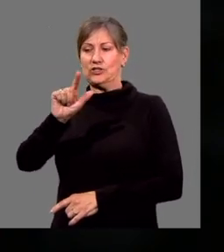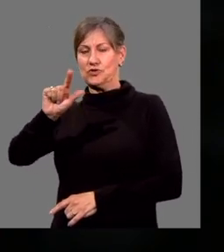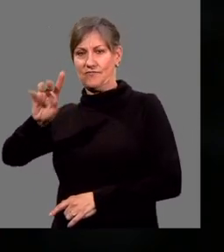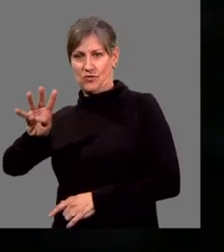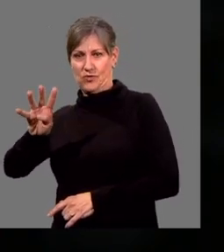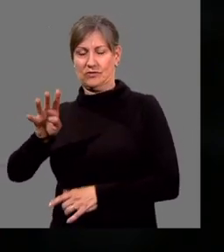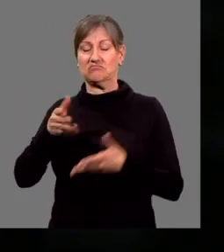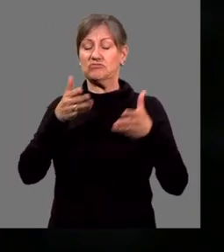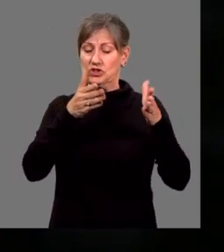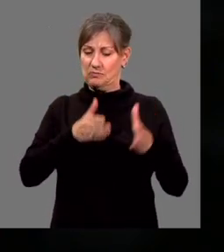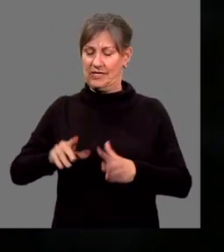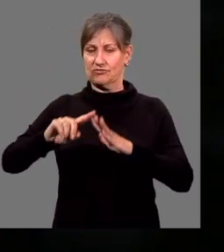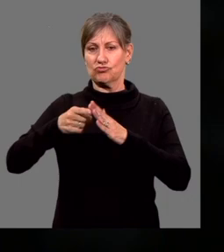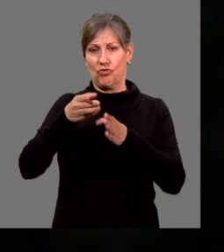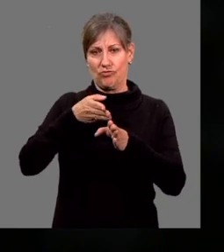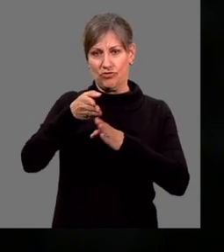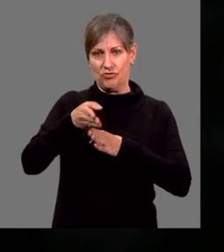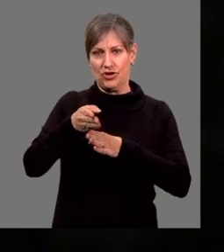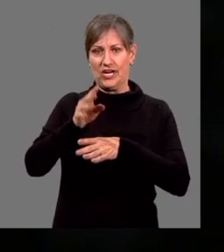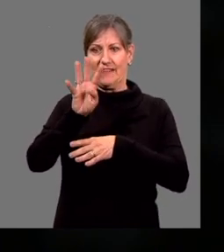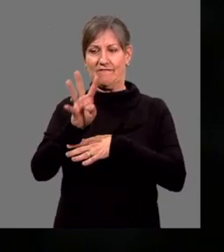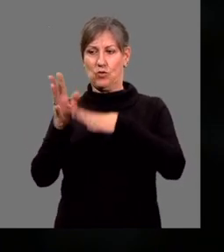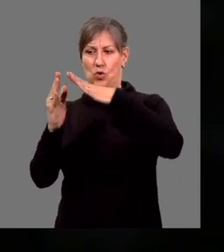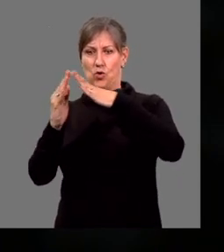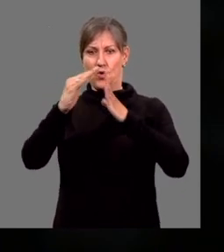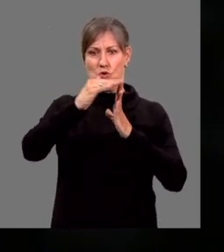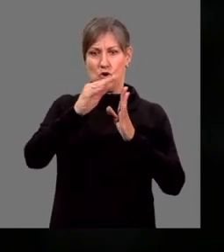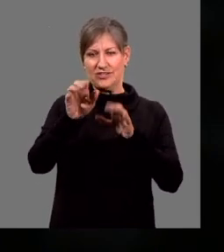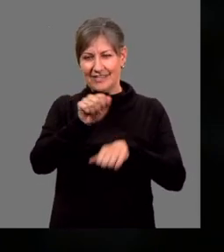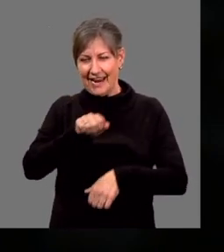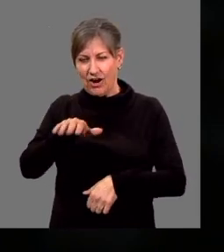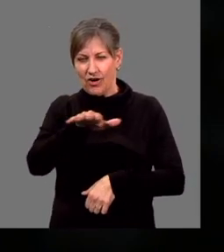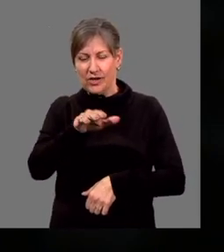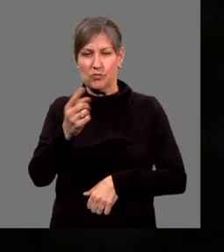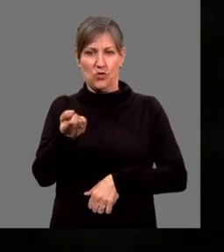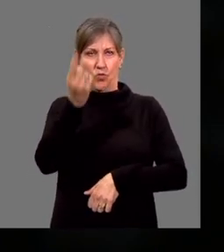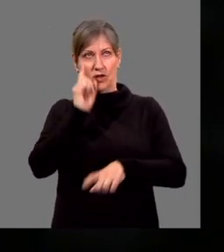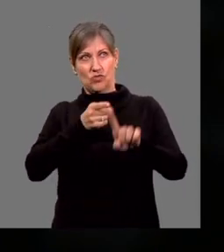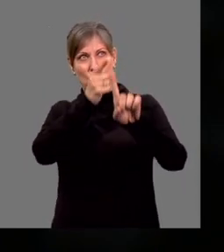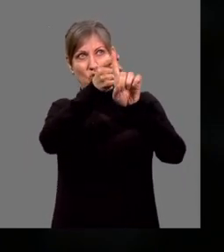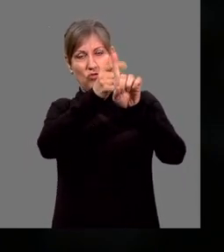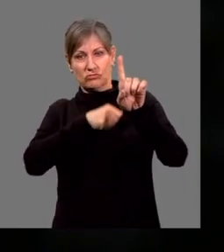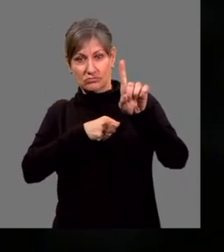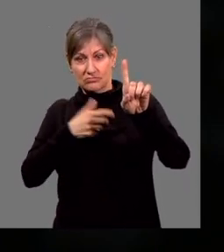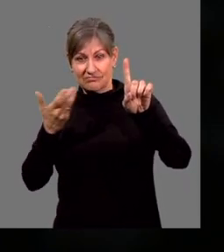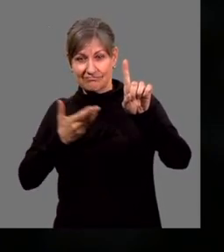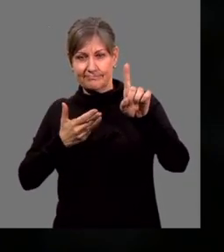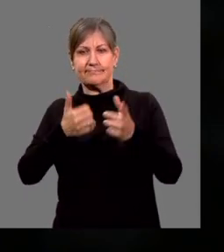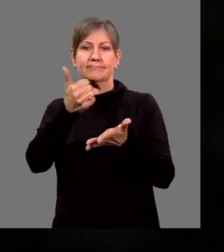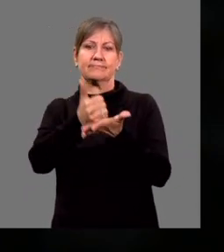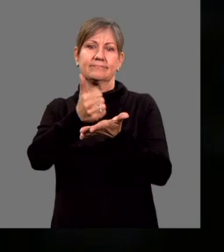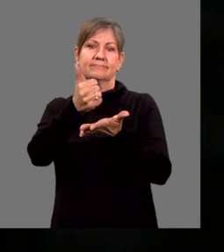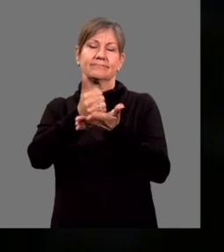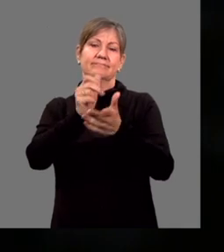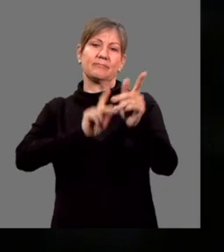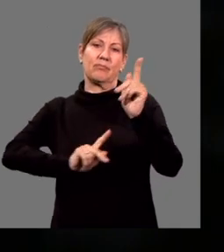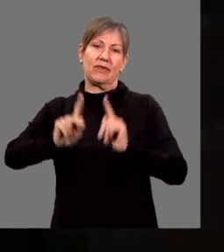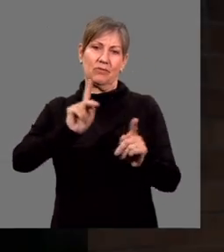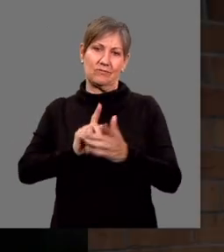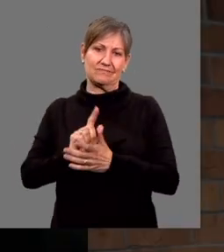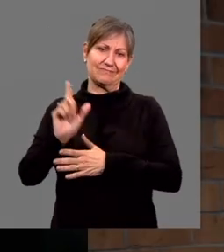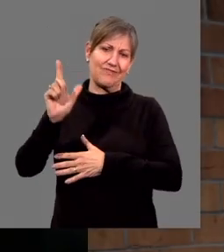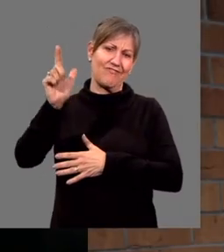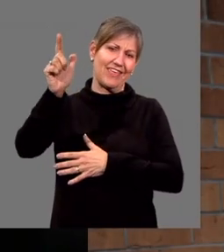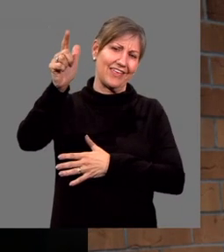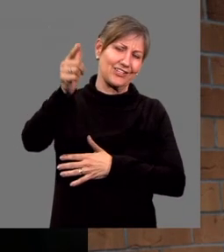She plans to begin her career in the Four Corners area with one goal in mind, helping people.